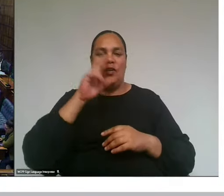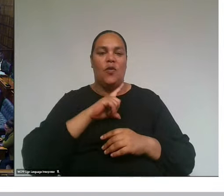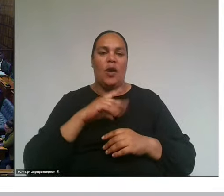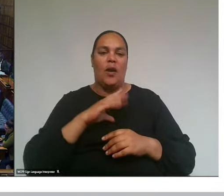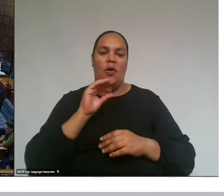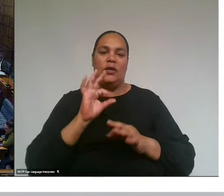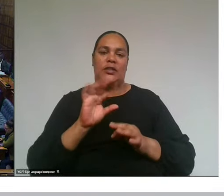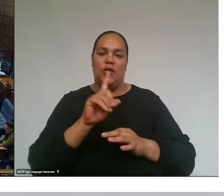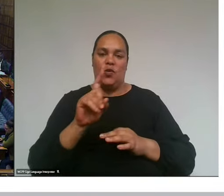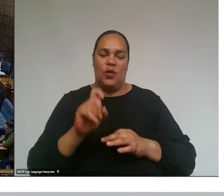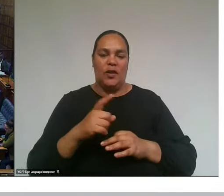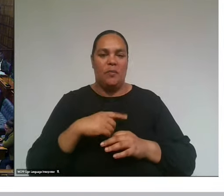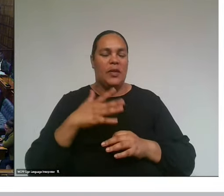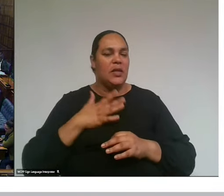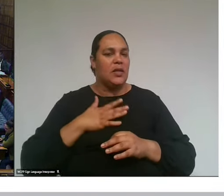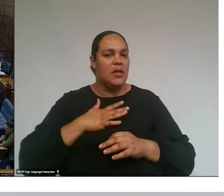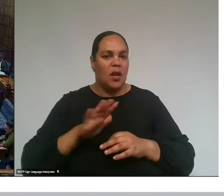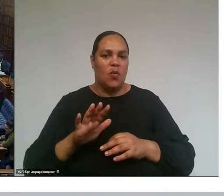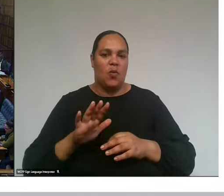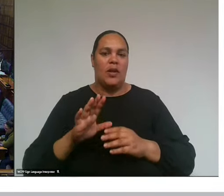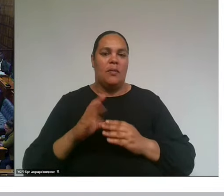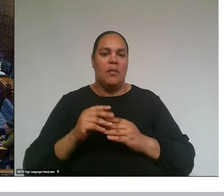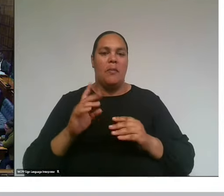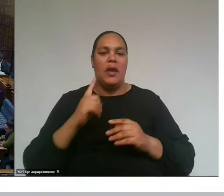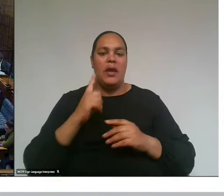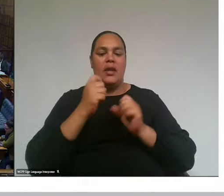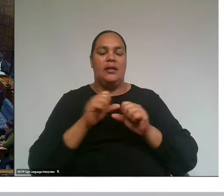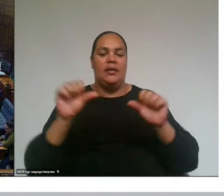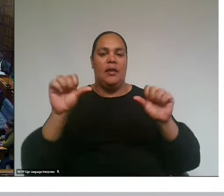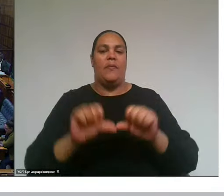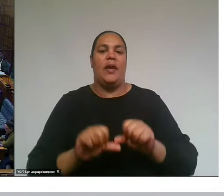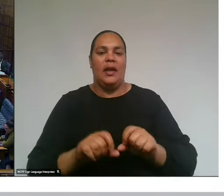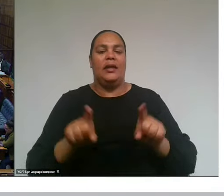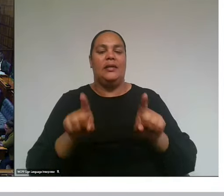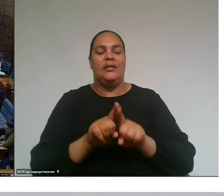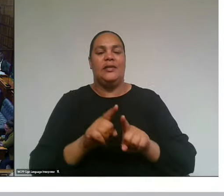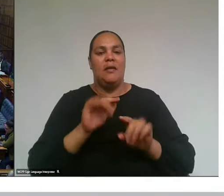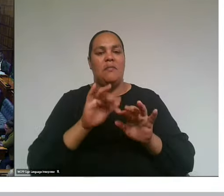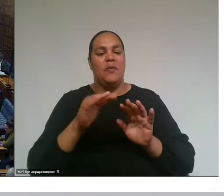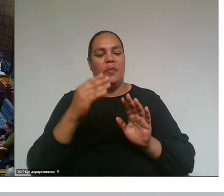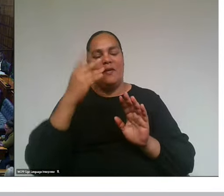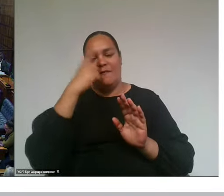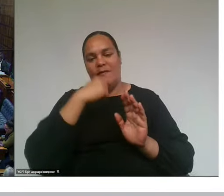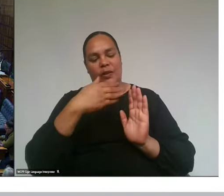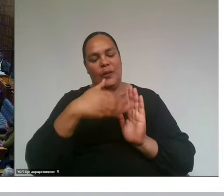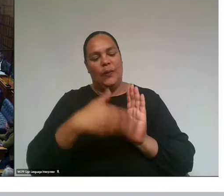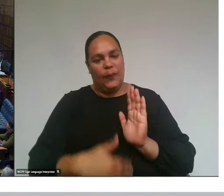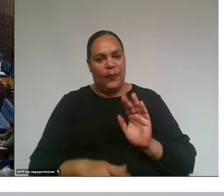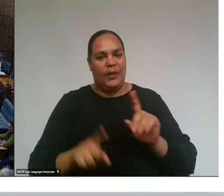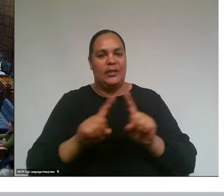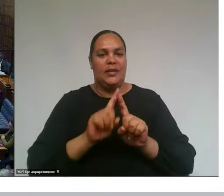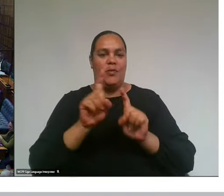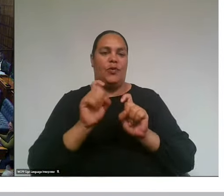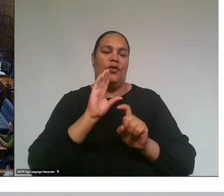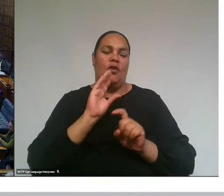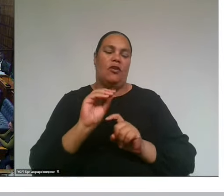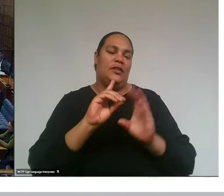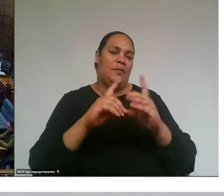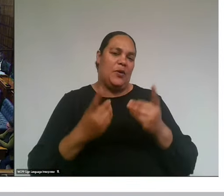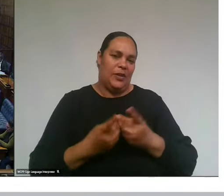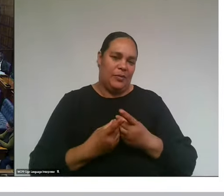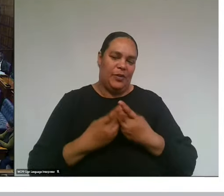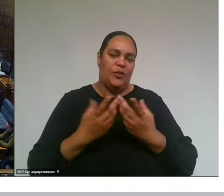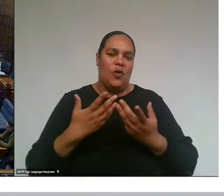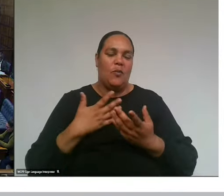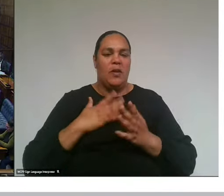this question I don't want when members return next year that they find the same faceless people that they pose the same question to the department you know